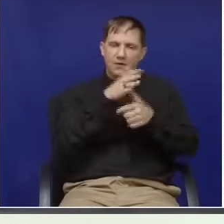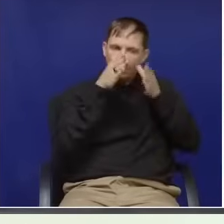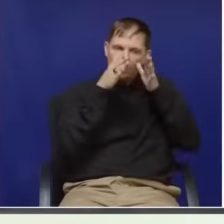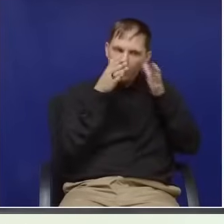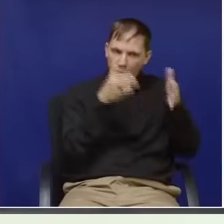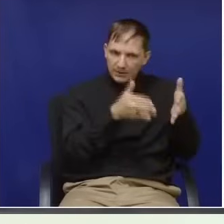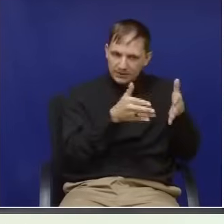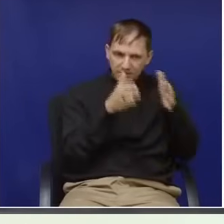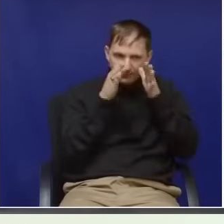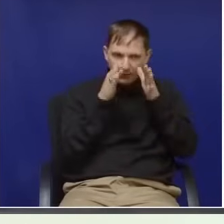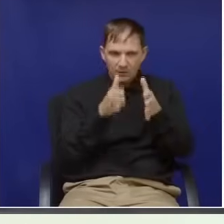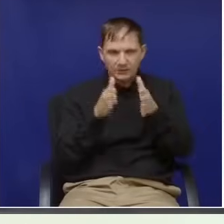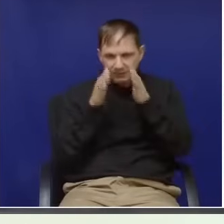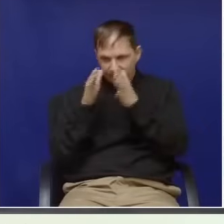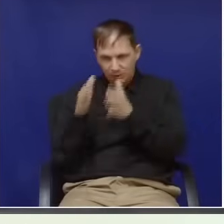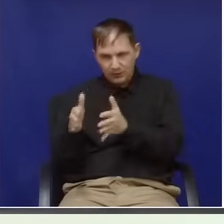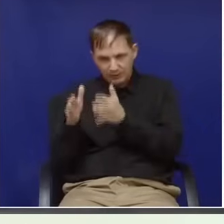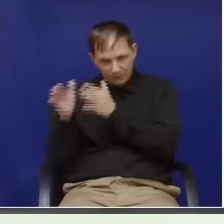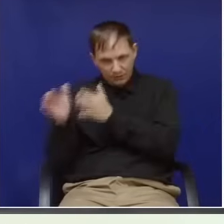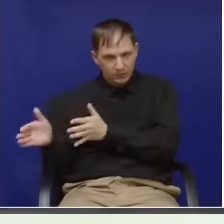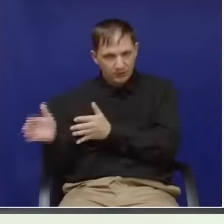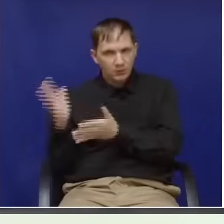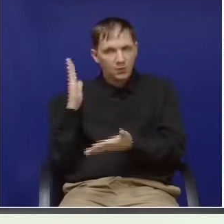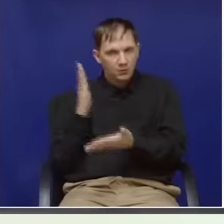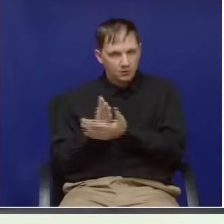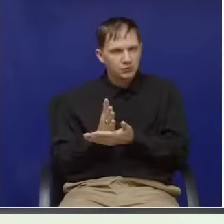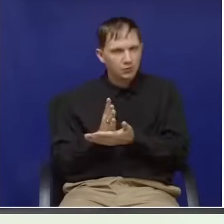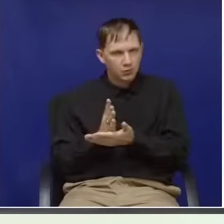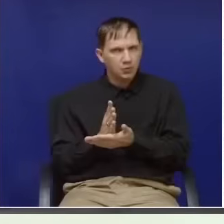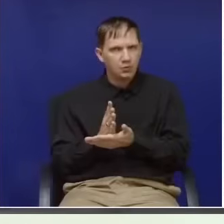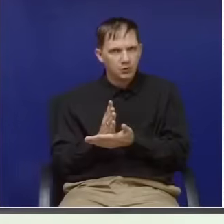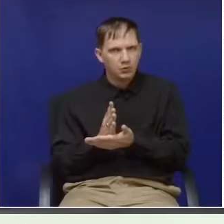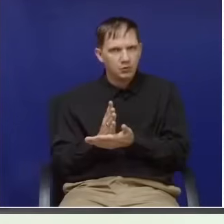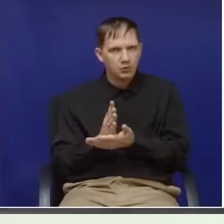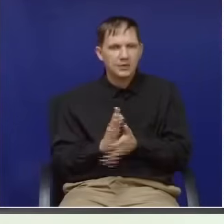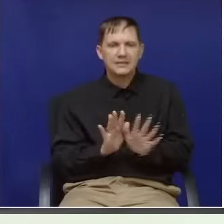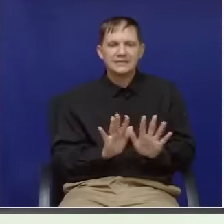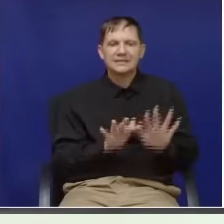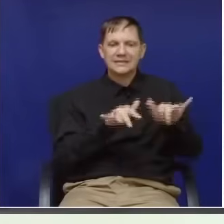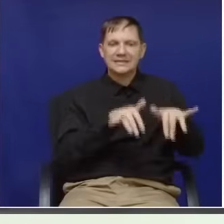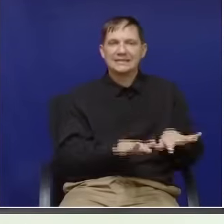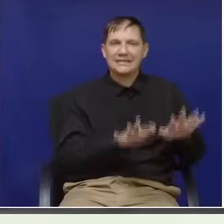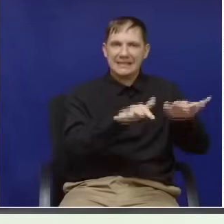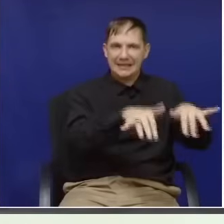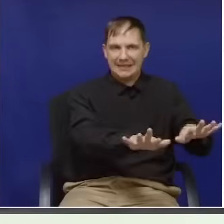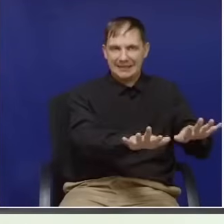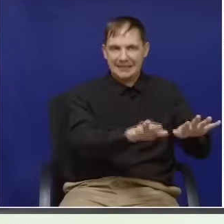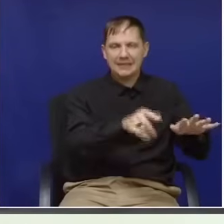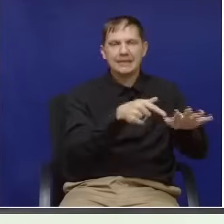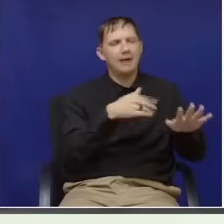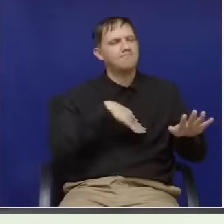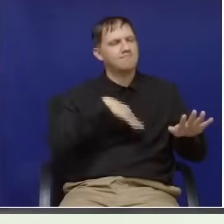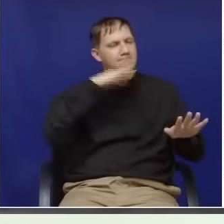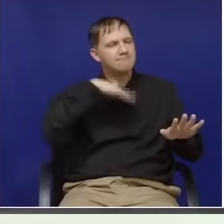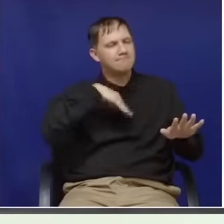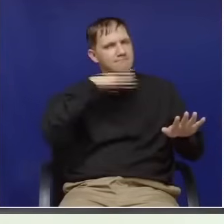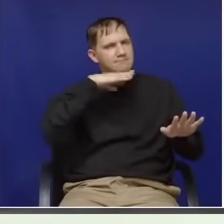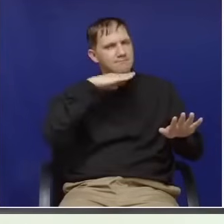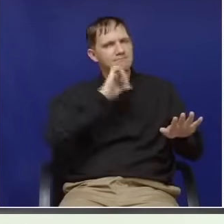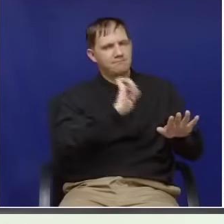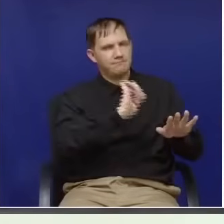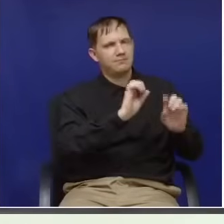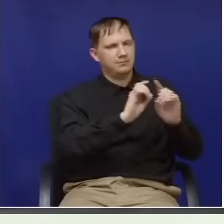are going to emerge with will make sure that the sea division is given the necessary resources that it